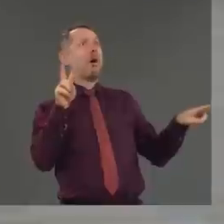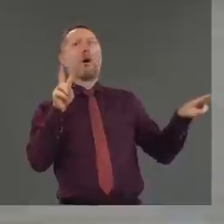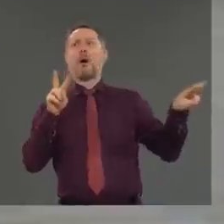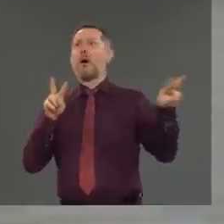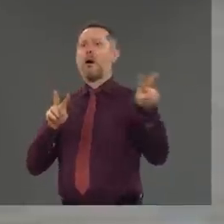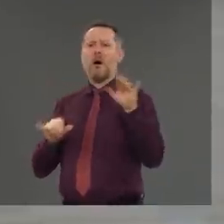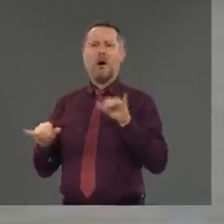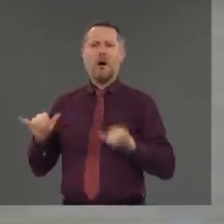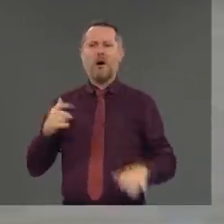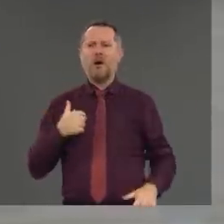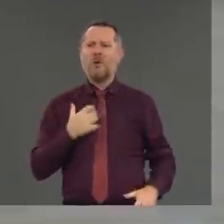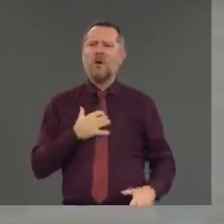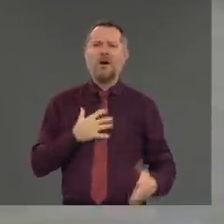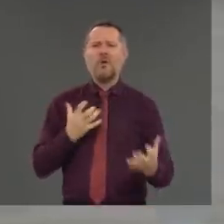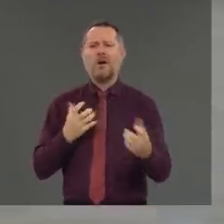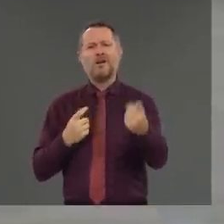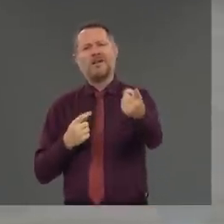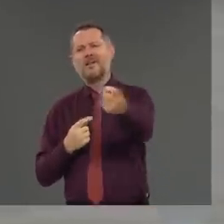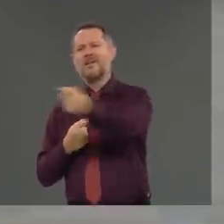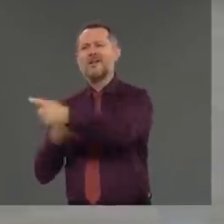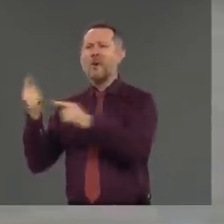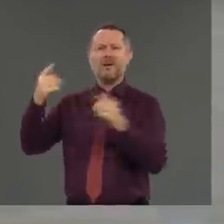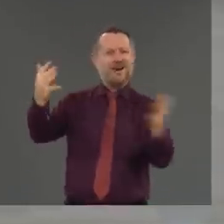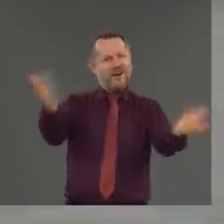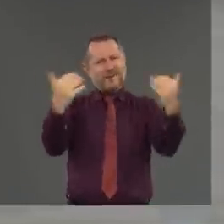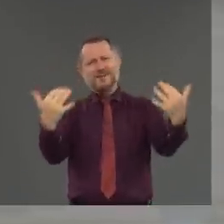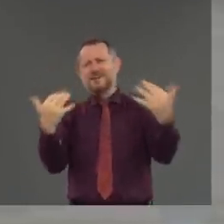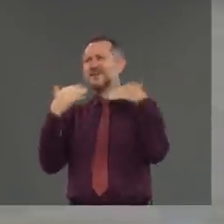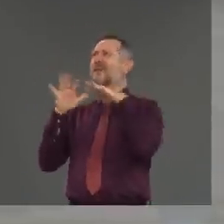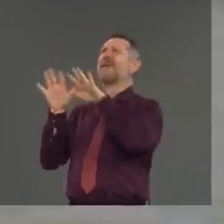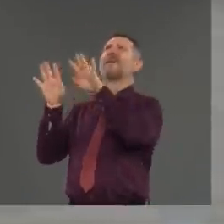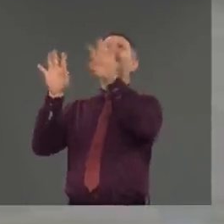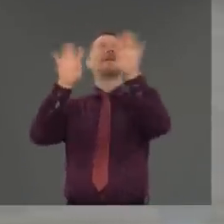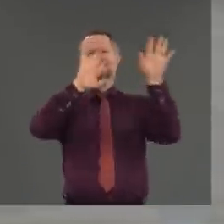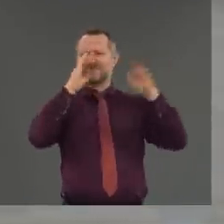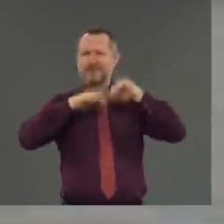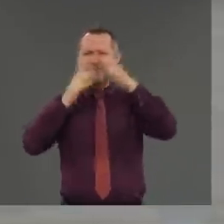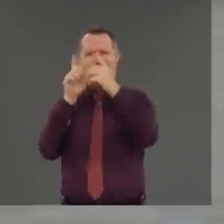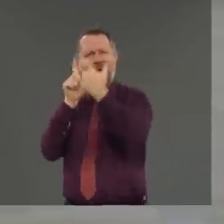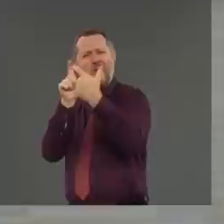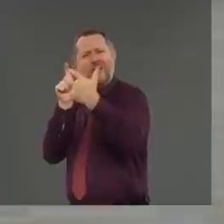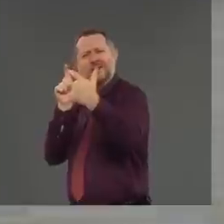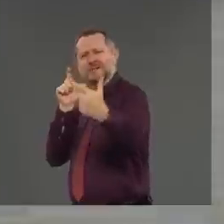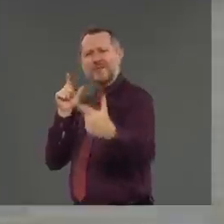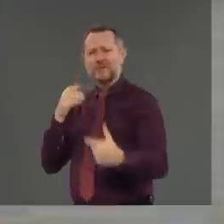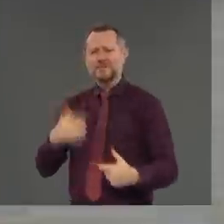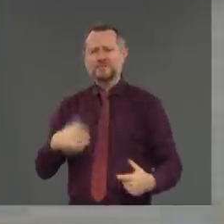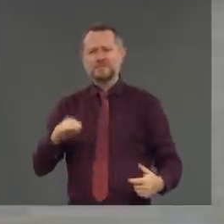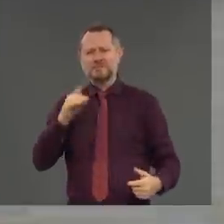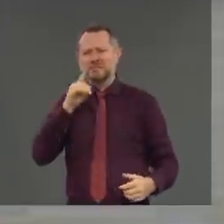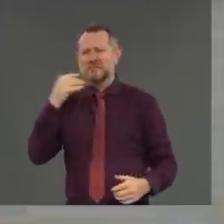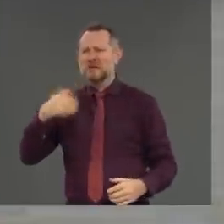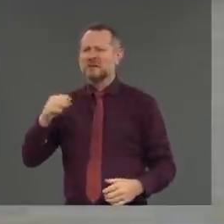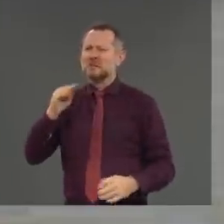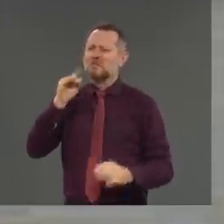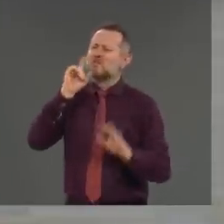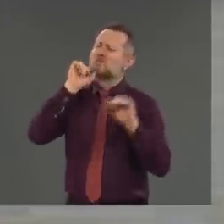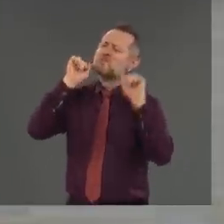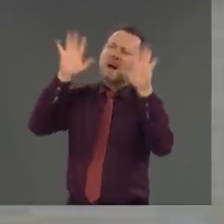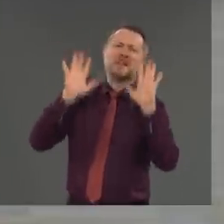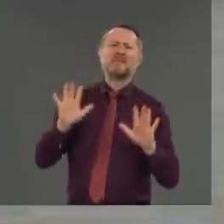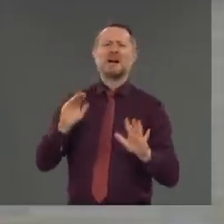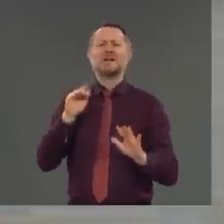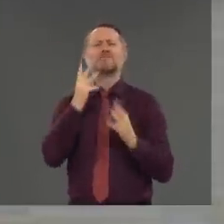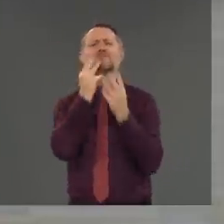full view of this really magnificent facility and the artwork.